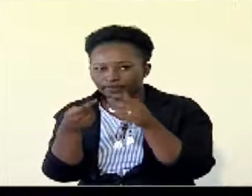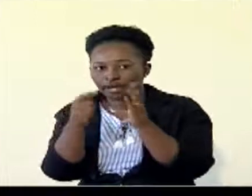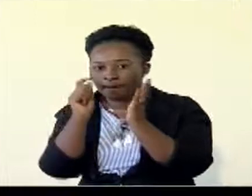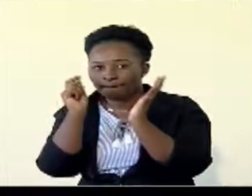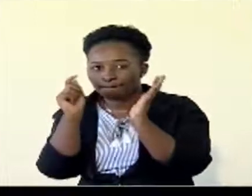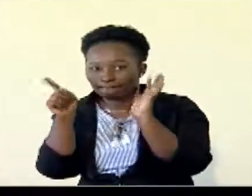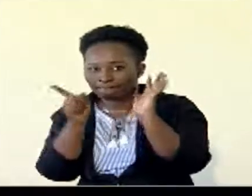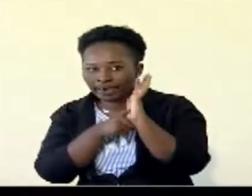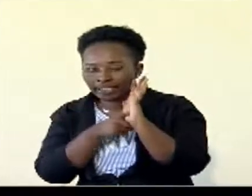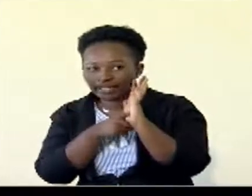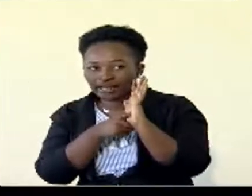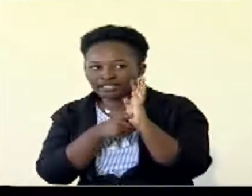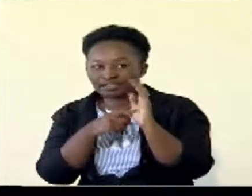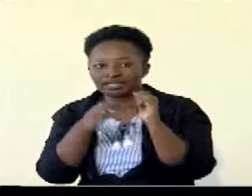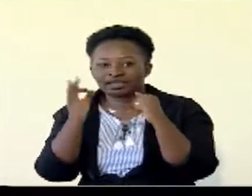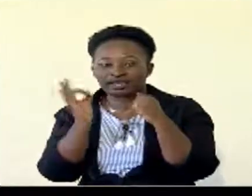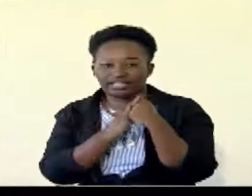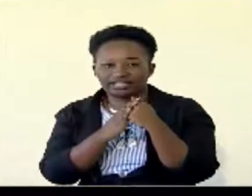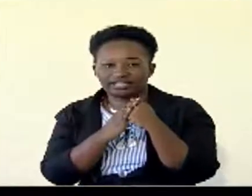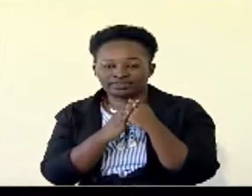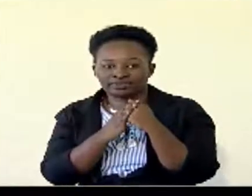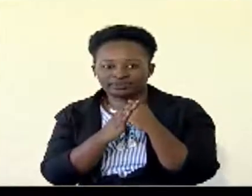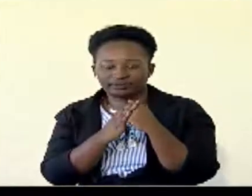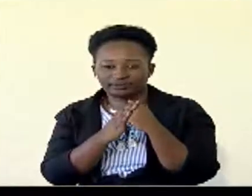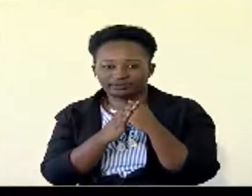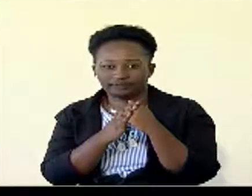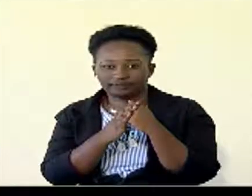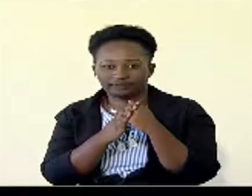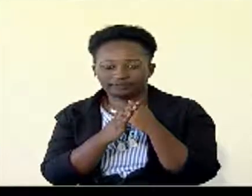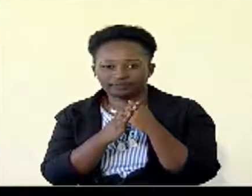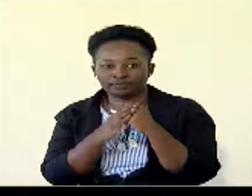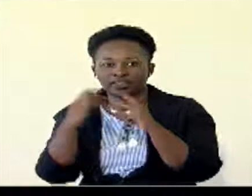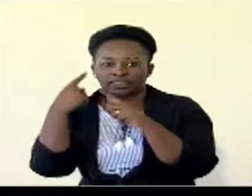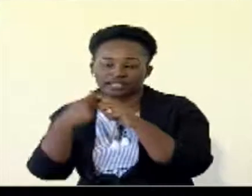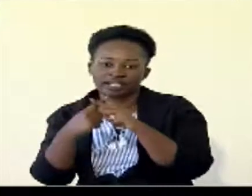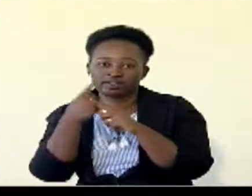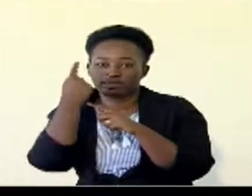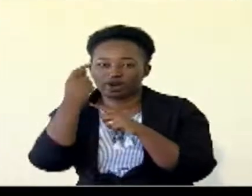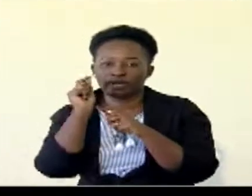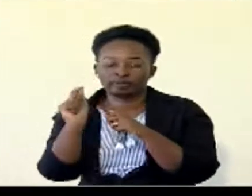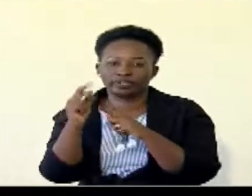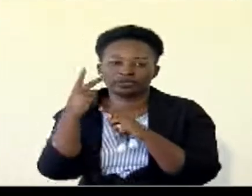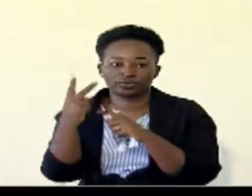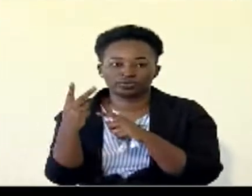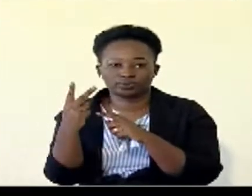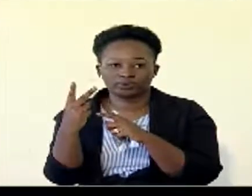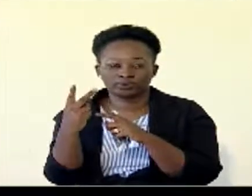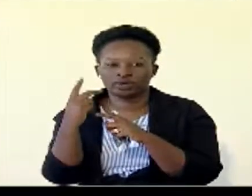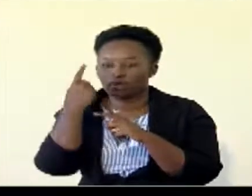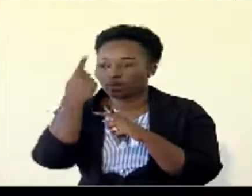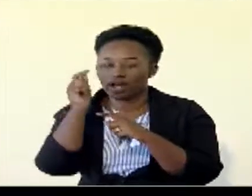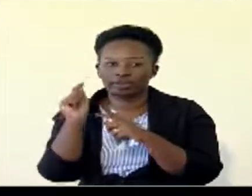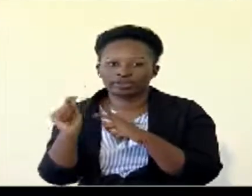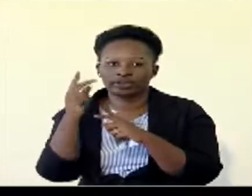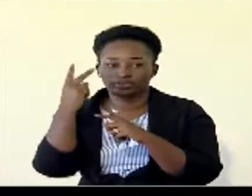minus 8. So that's what I've pressed, which is here on my calculator, times 1.2. But 1.2